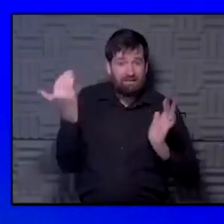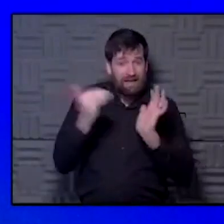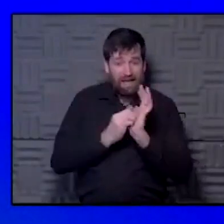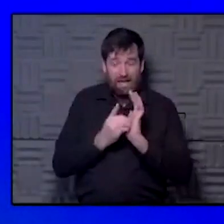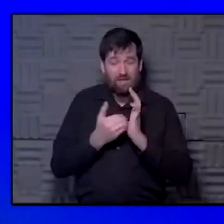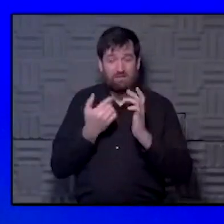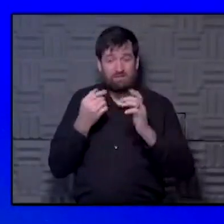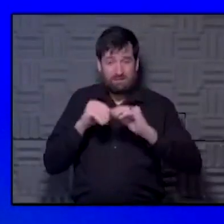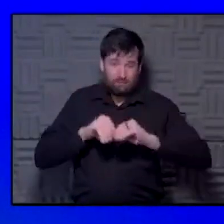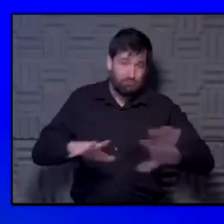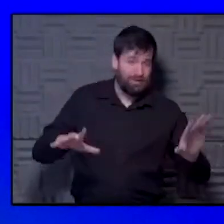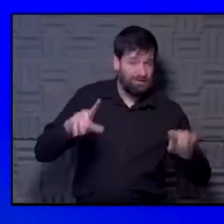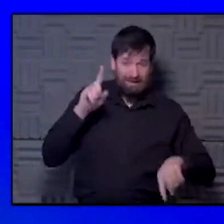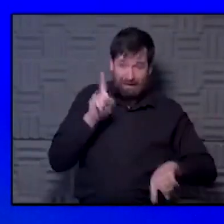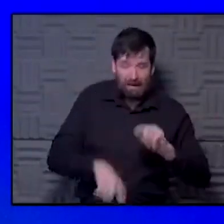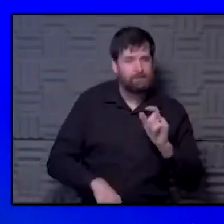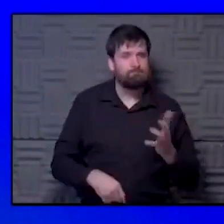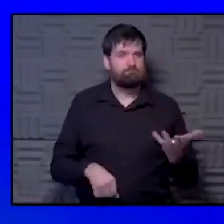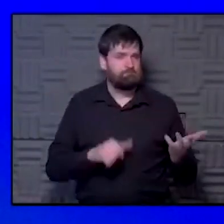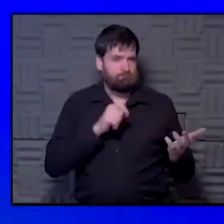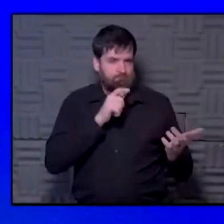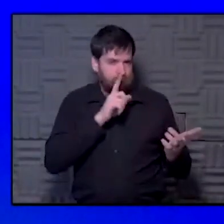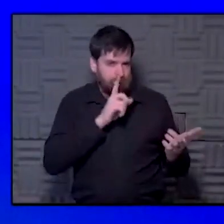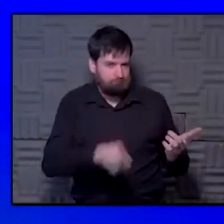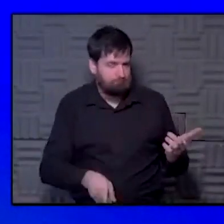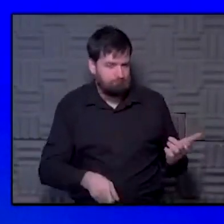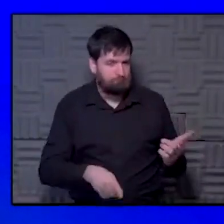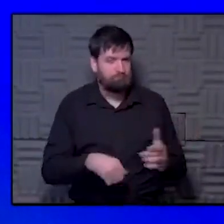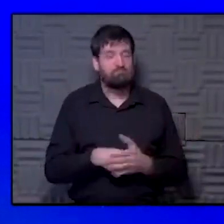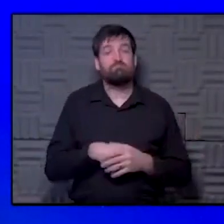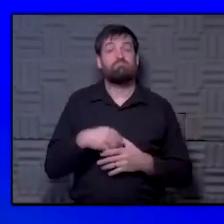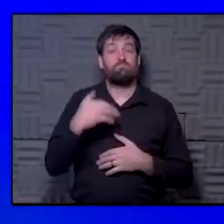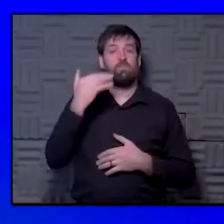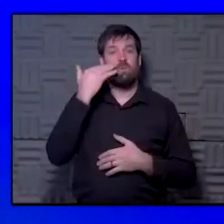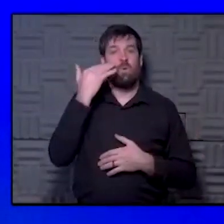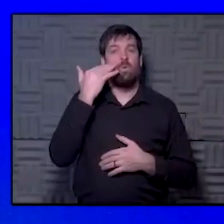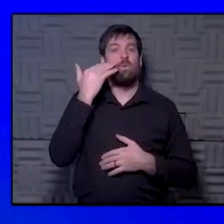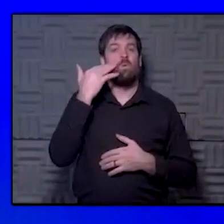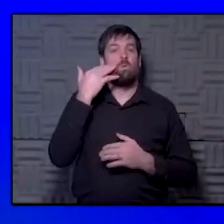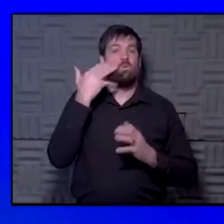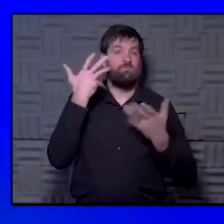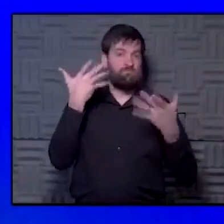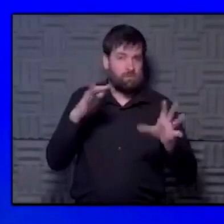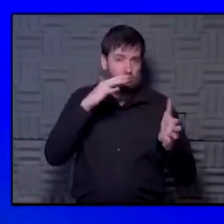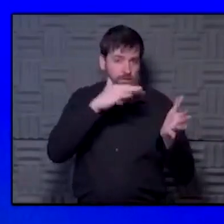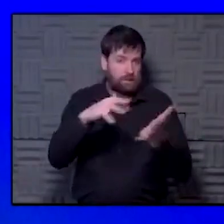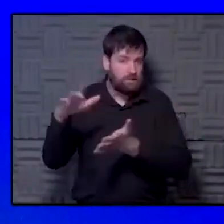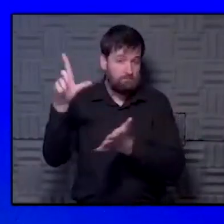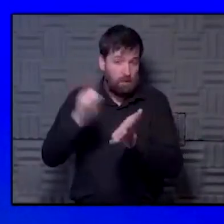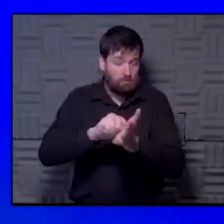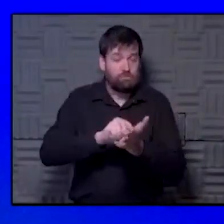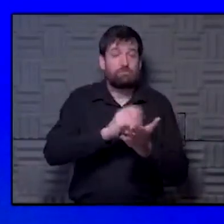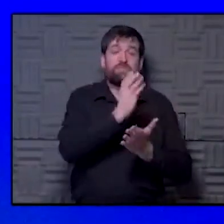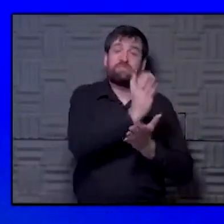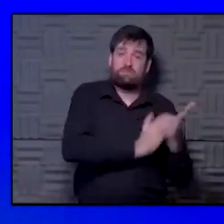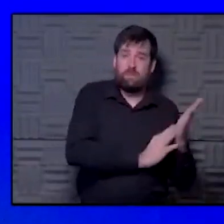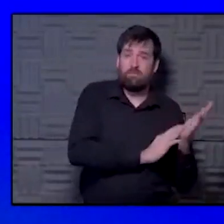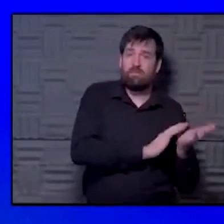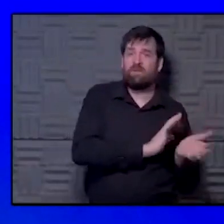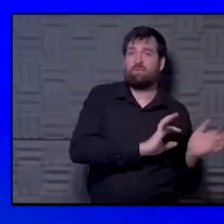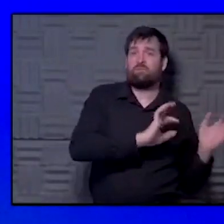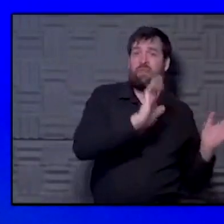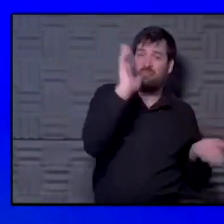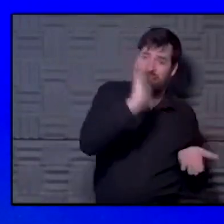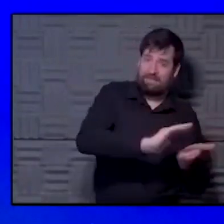full data for that. We know that, in the published studies, some people have had less symptoms or